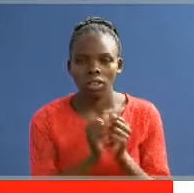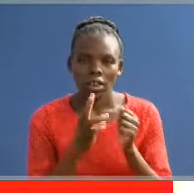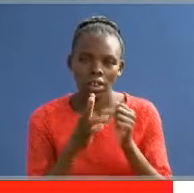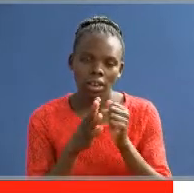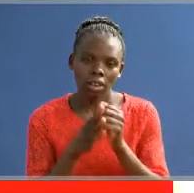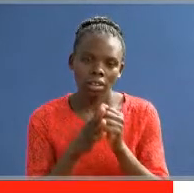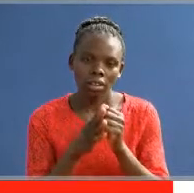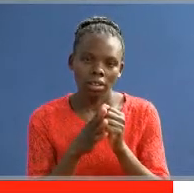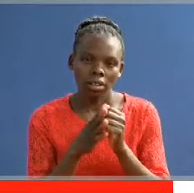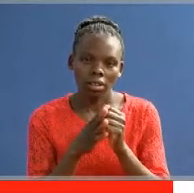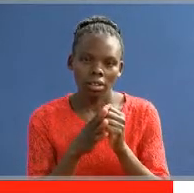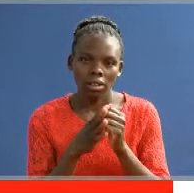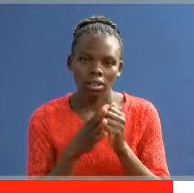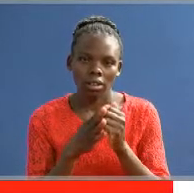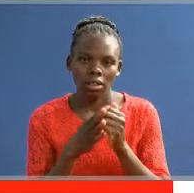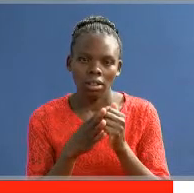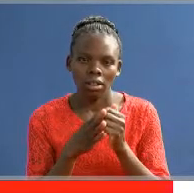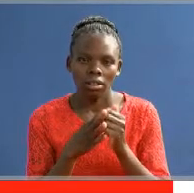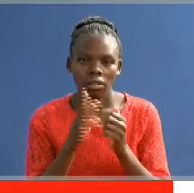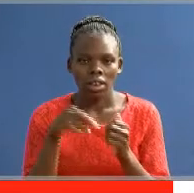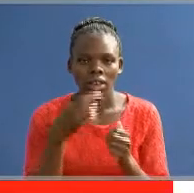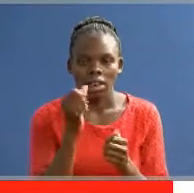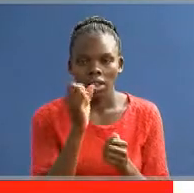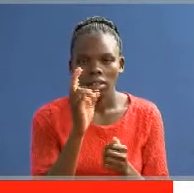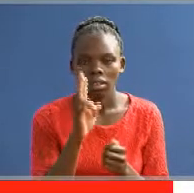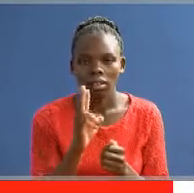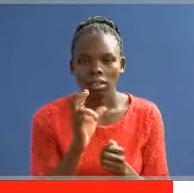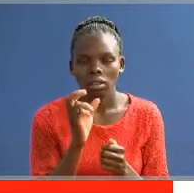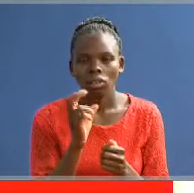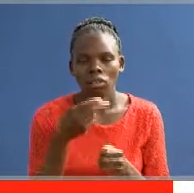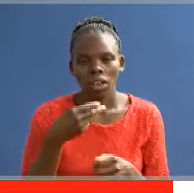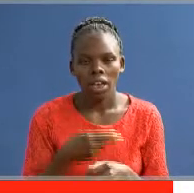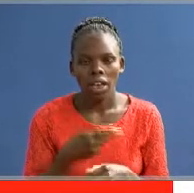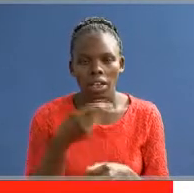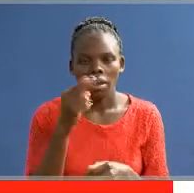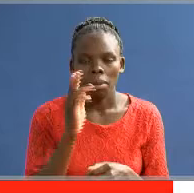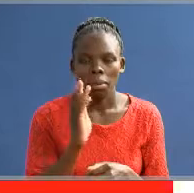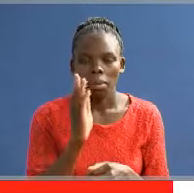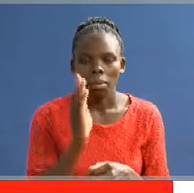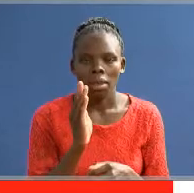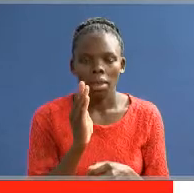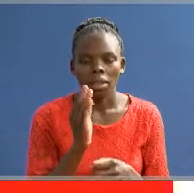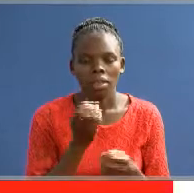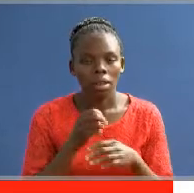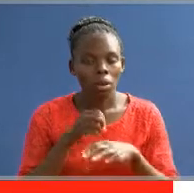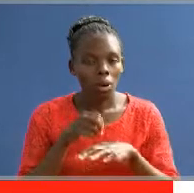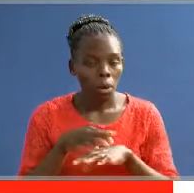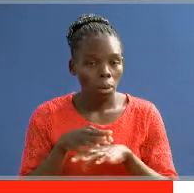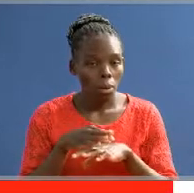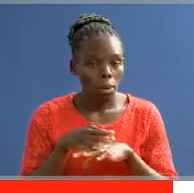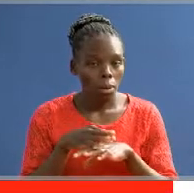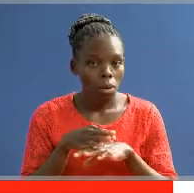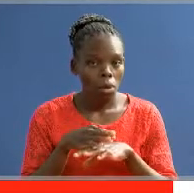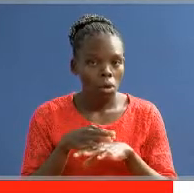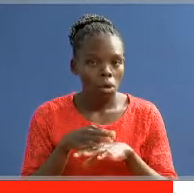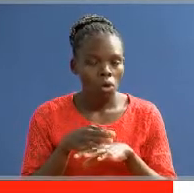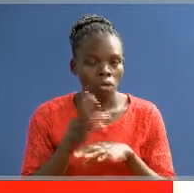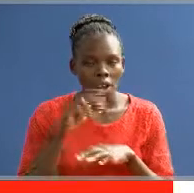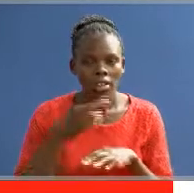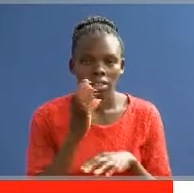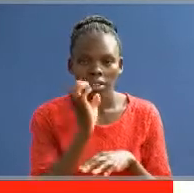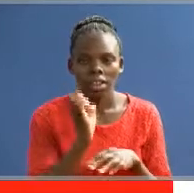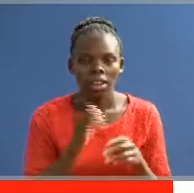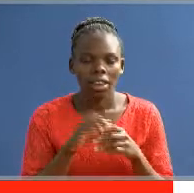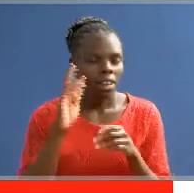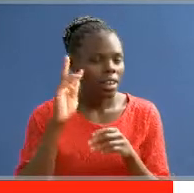2018. Moreover, the human papillomavirus, also HPV, is the most common cause of the cancer, which in a developing country as